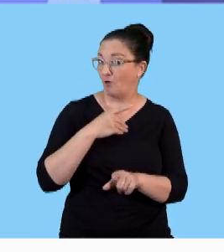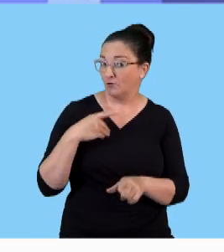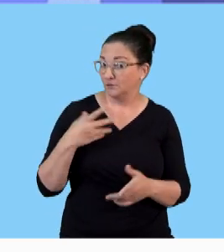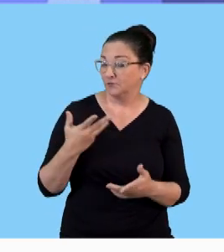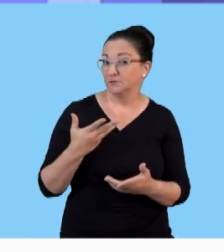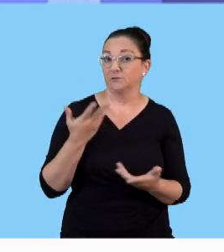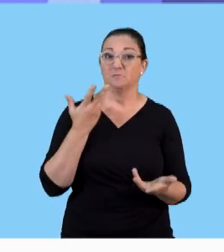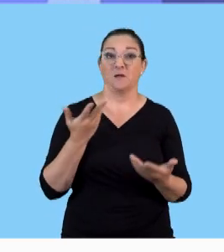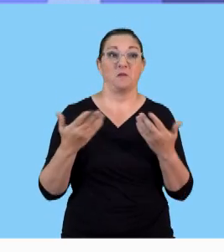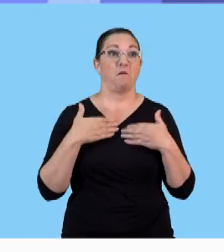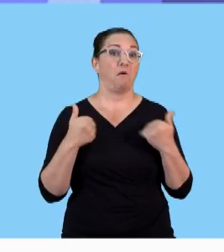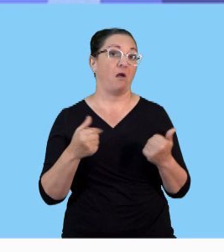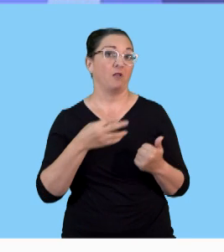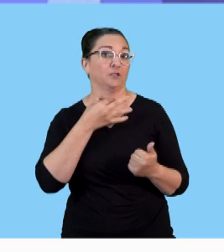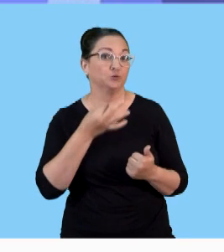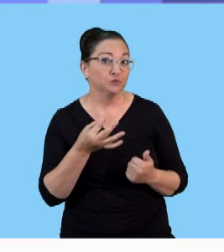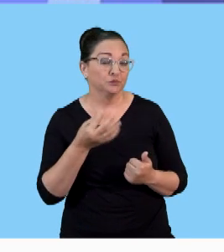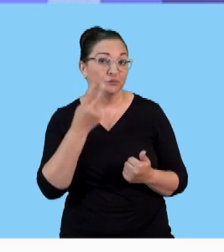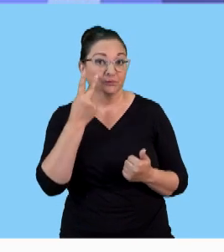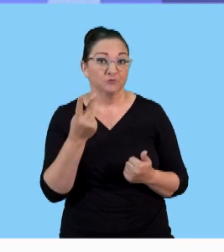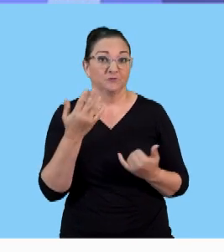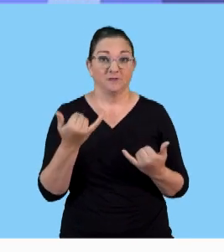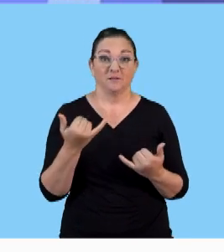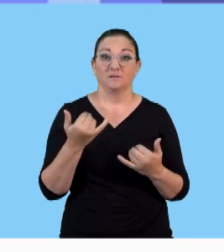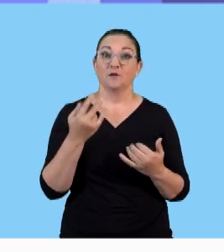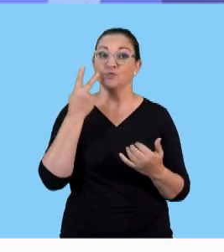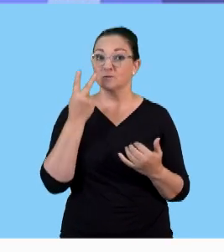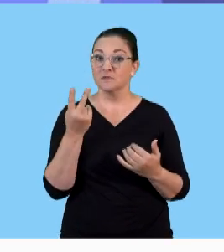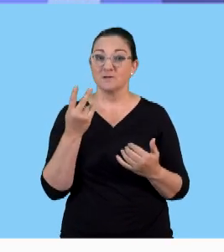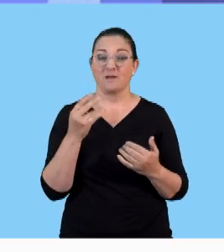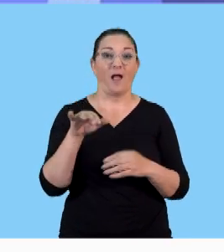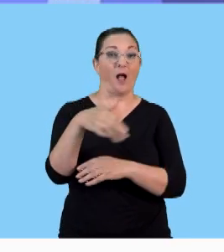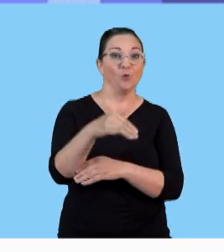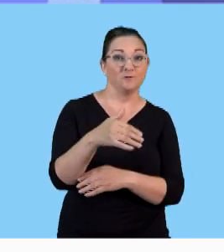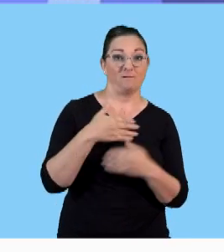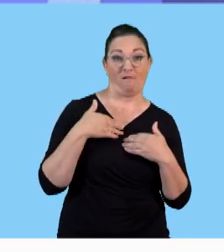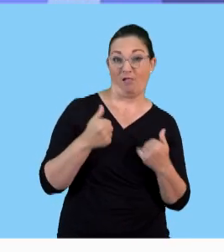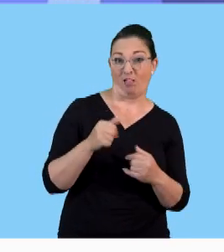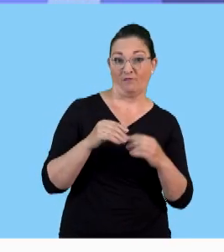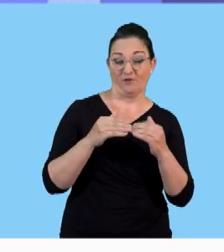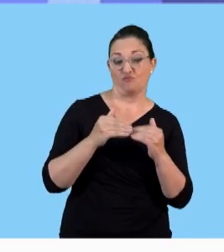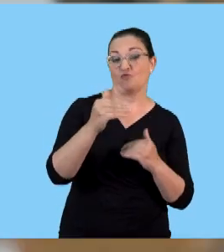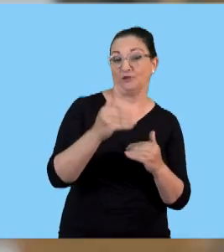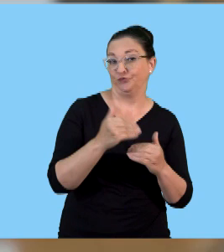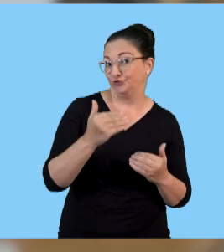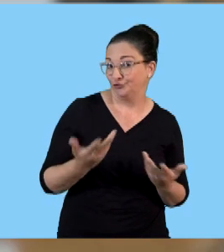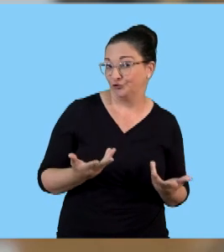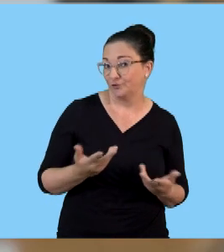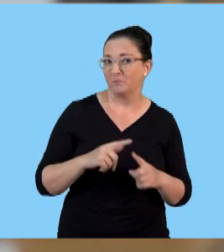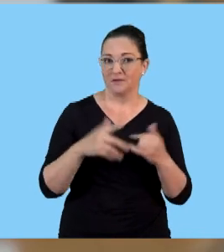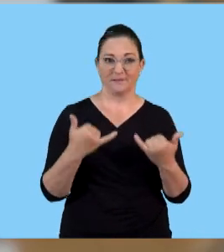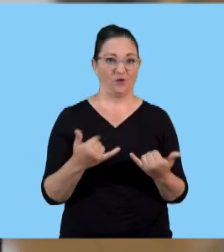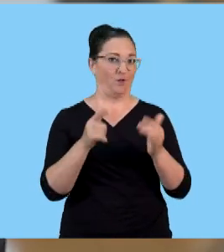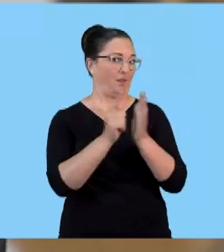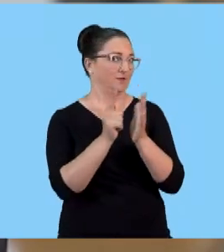determine any health risk you may face if it's outside of the healthy range. Now, I found that quite interesting. So what are